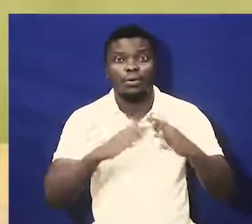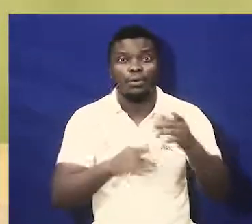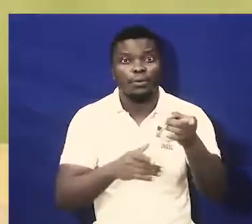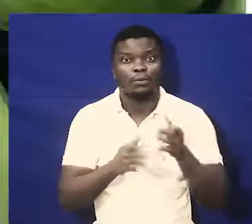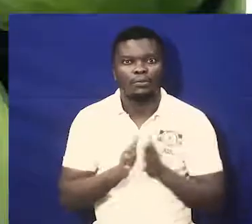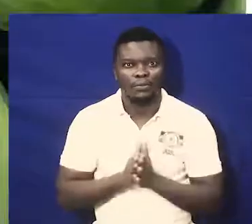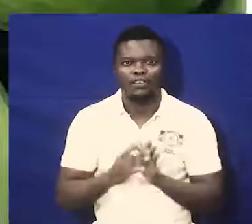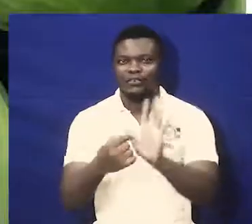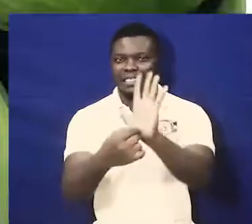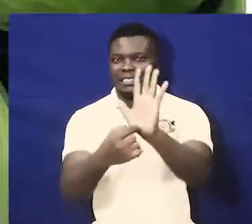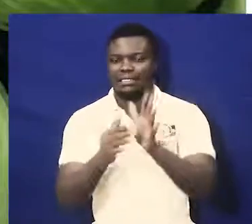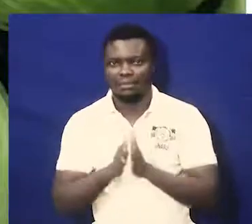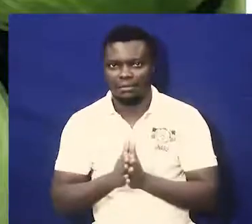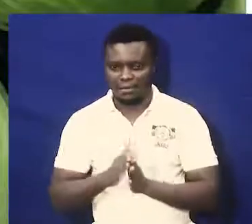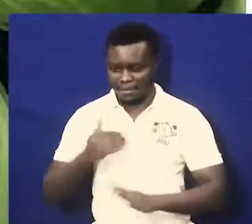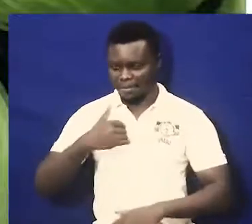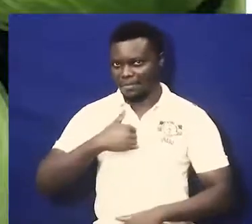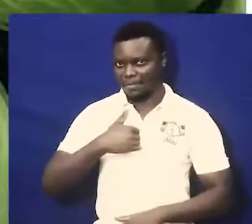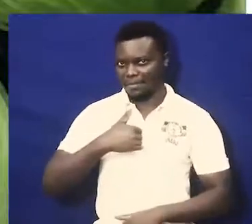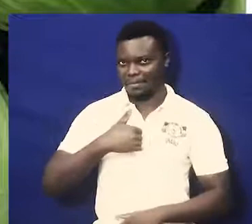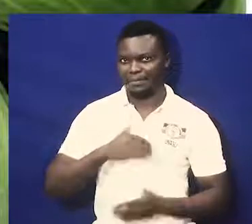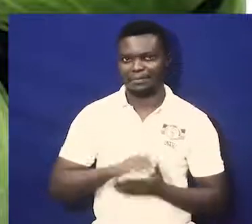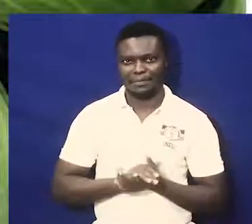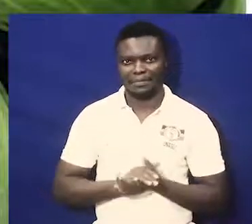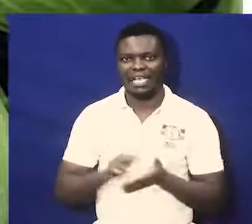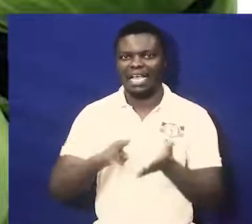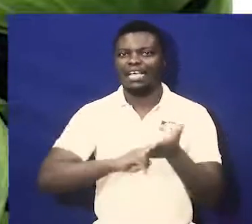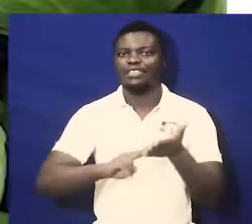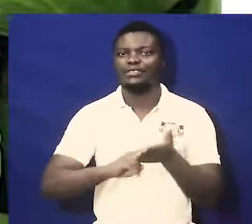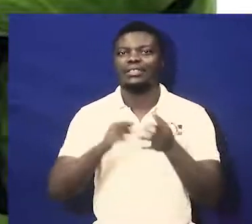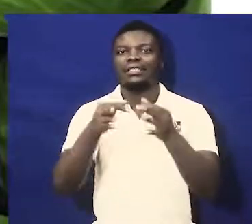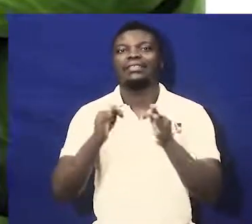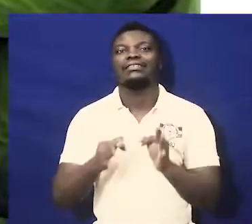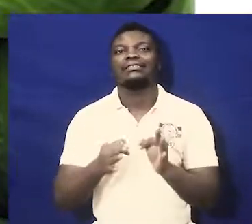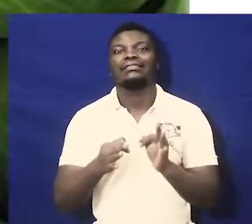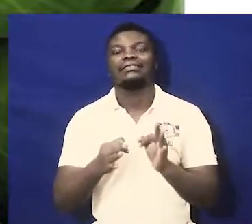For example, for my case, I use things like